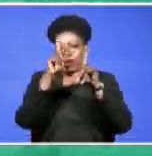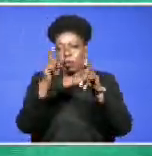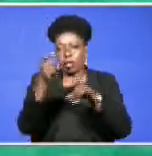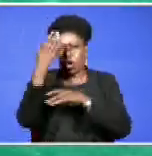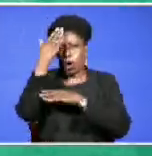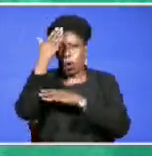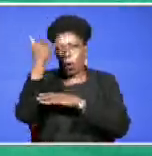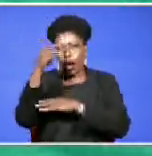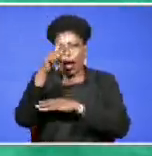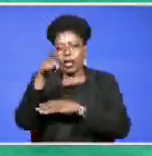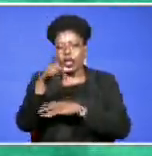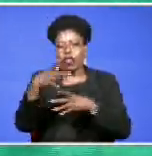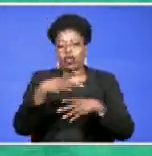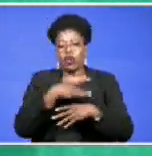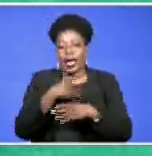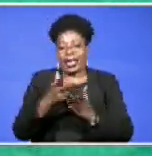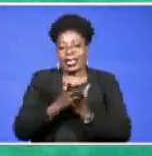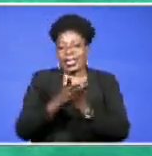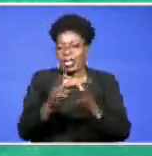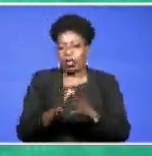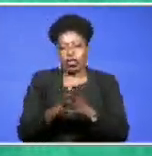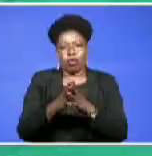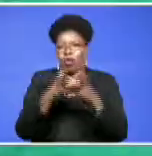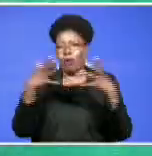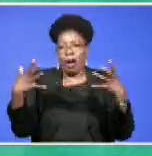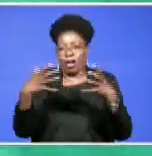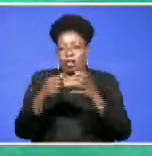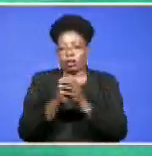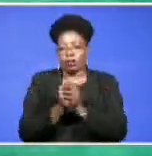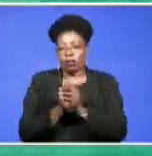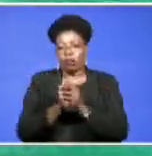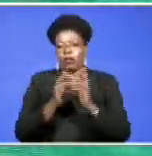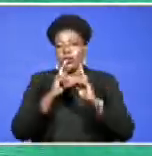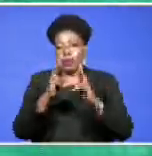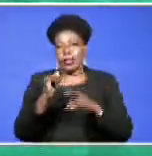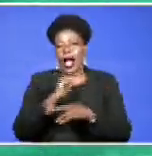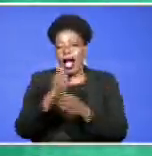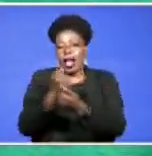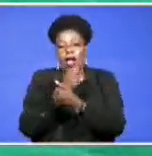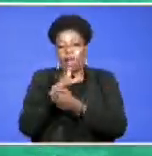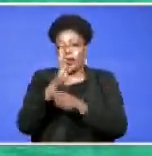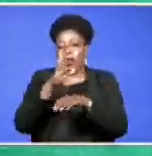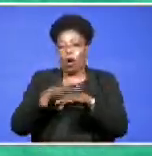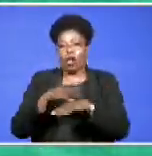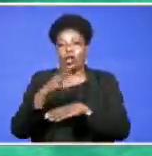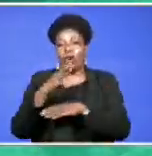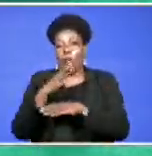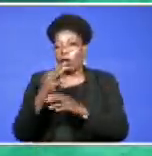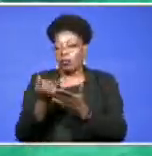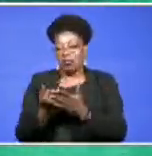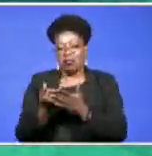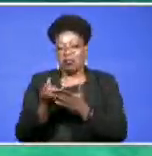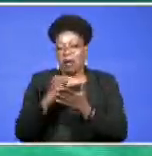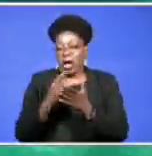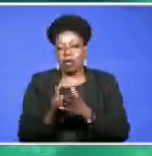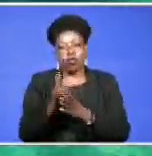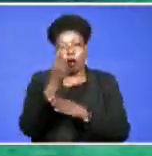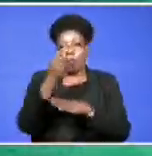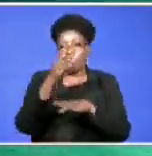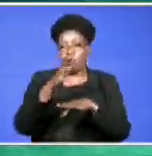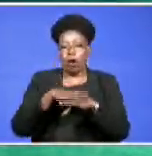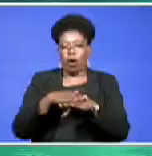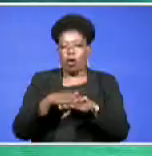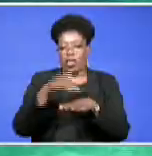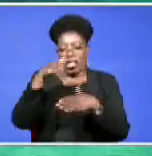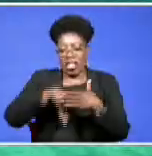Because it's fun to be on the water, and I like being in the water. Why? I just grew up in the water, swimming. Swimming? I